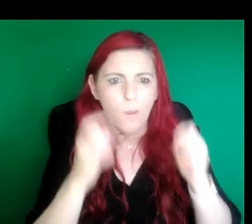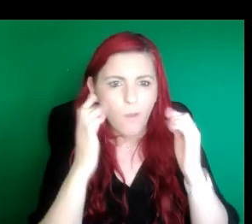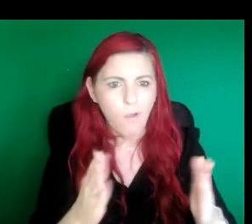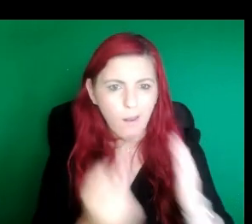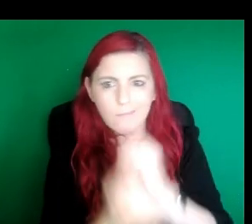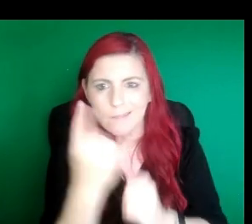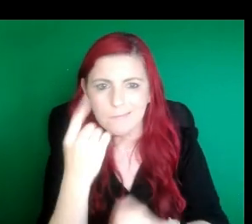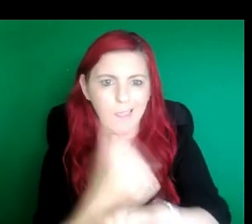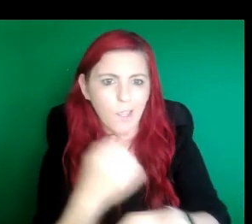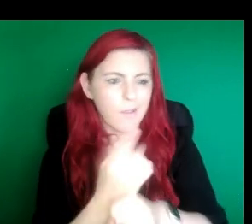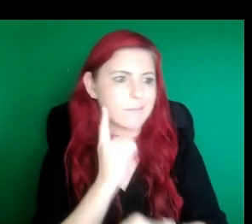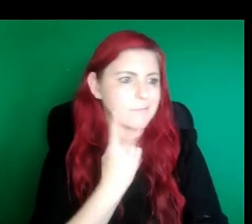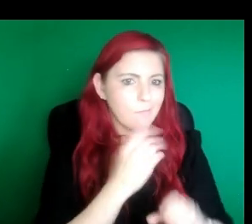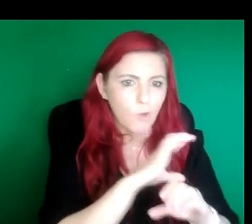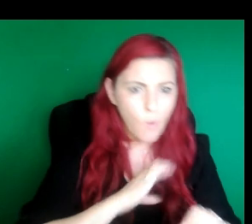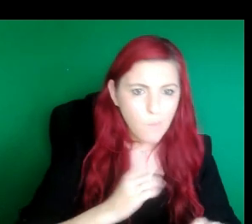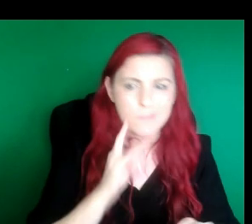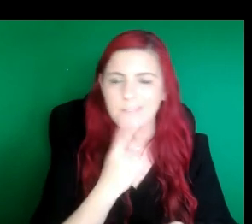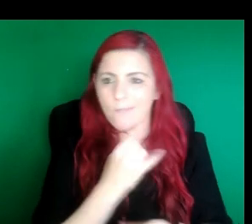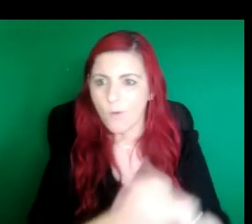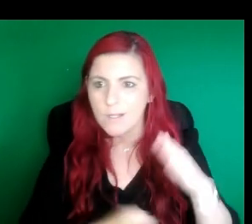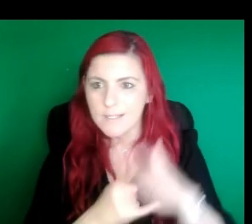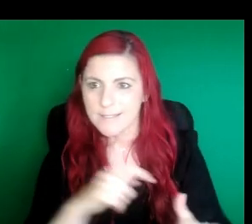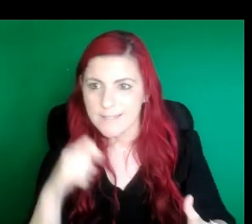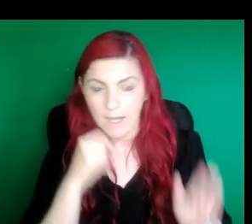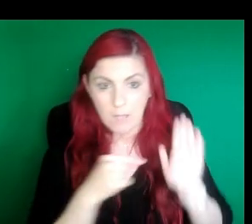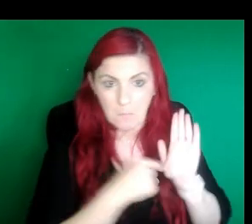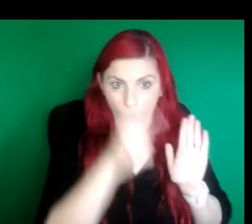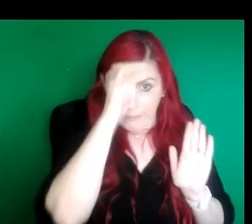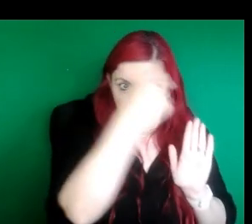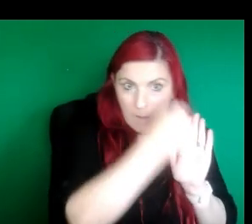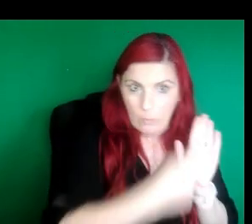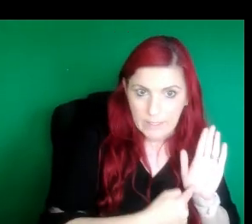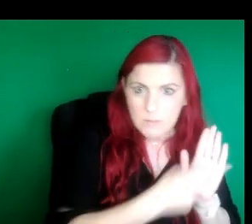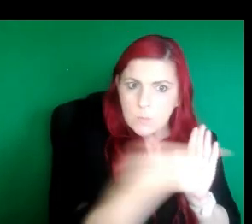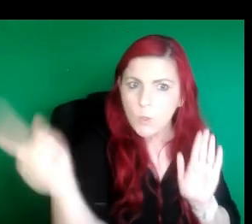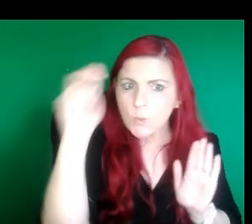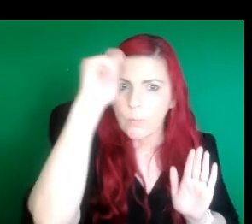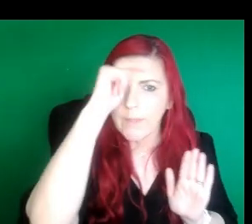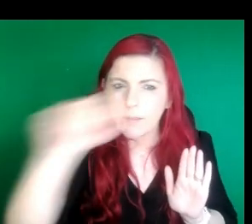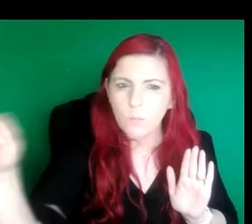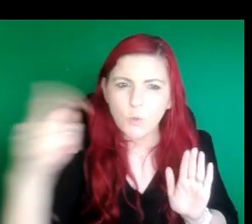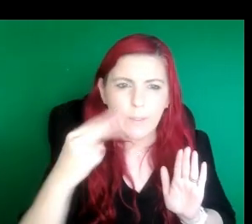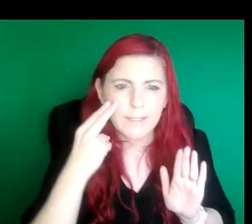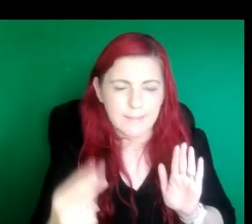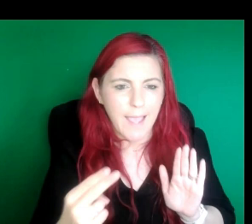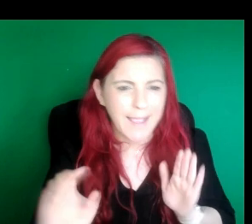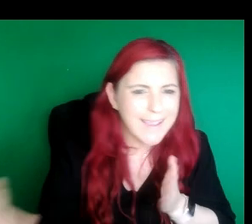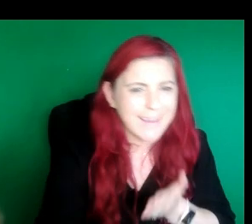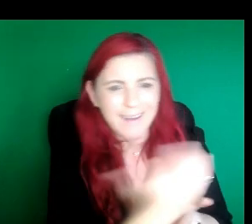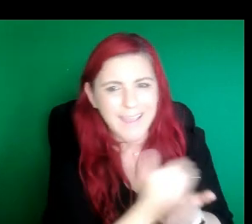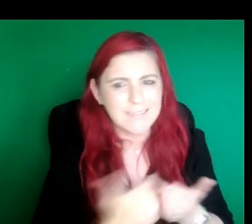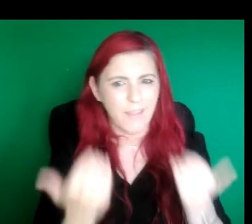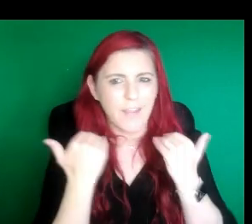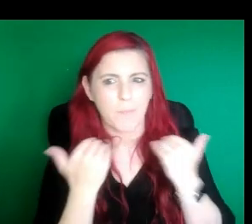events at, say, deaf clubs or deaf organizations and saying, this is what we're thinking of doing for the Act. What do you guys need? And collecting